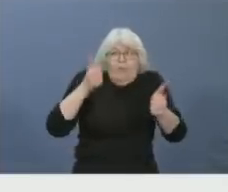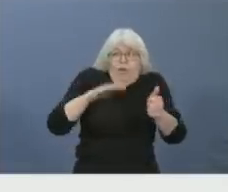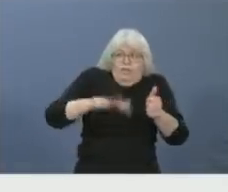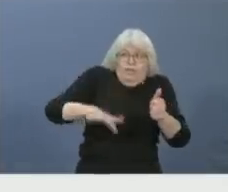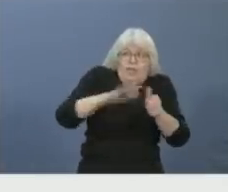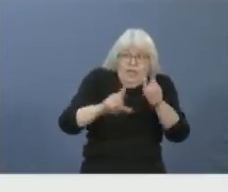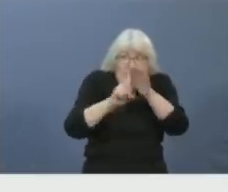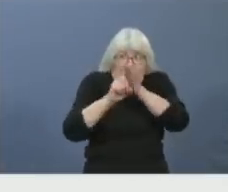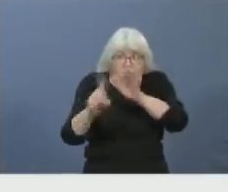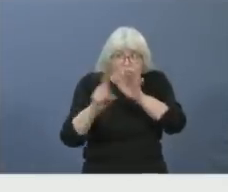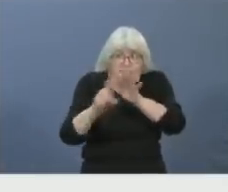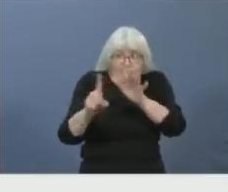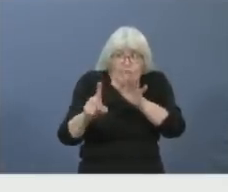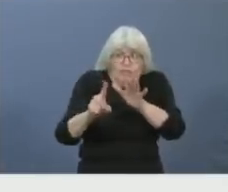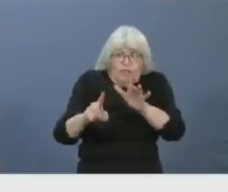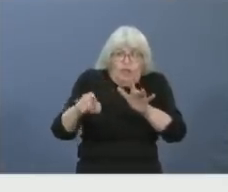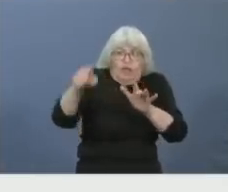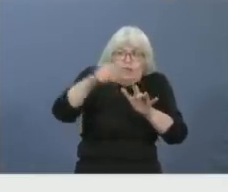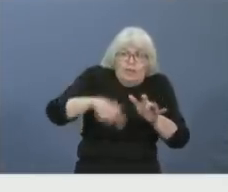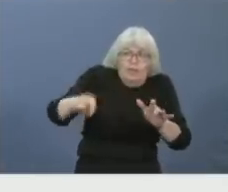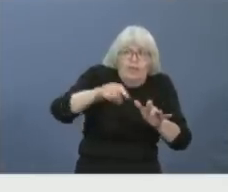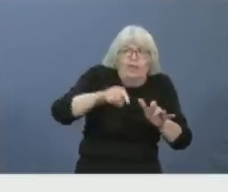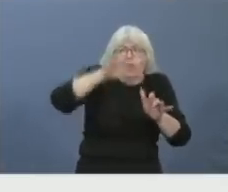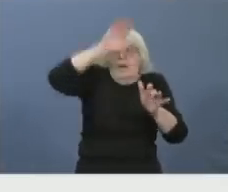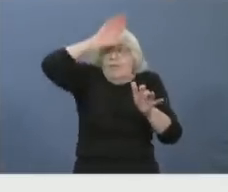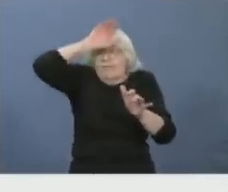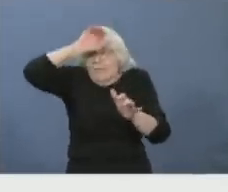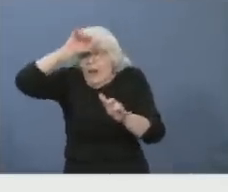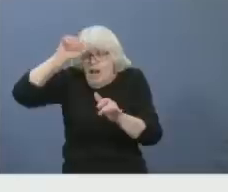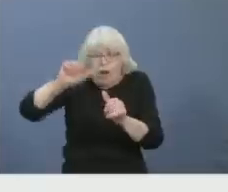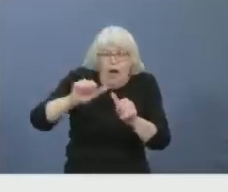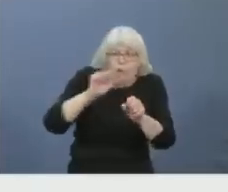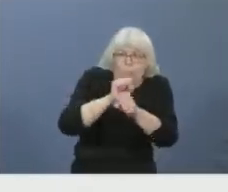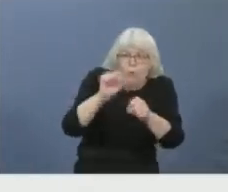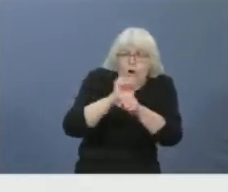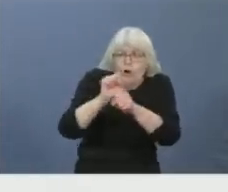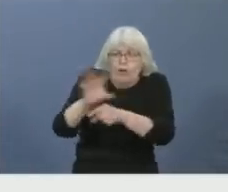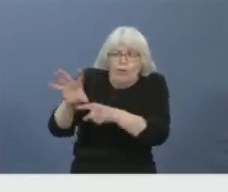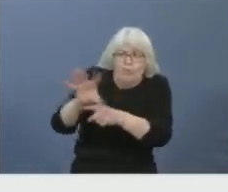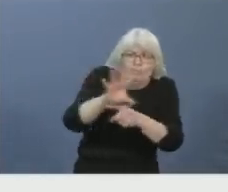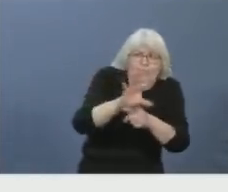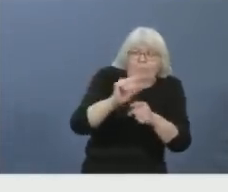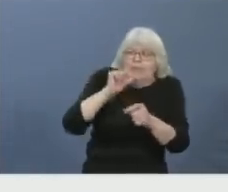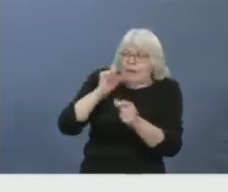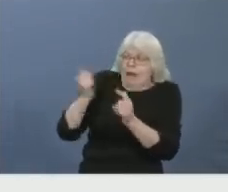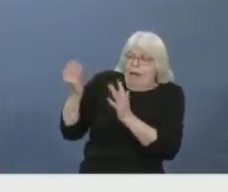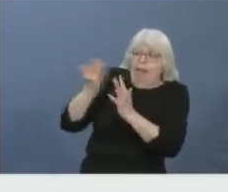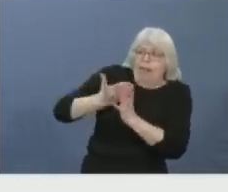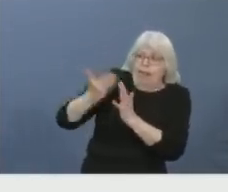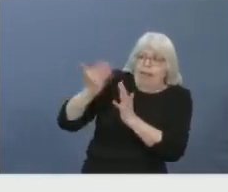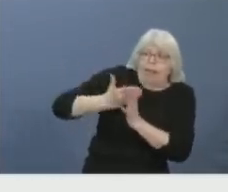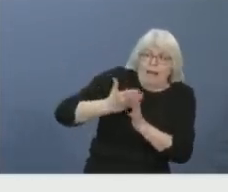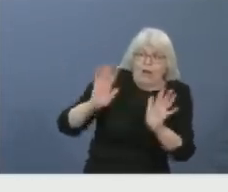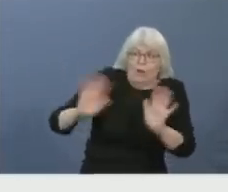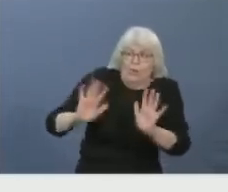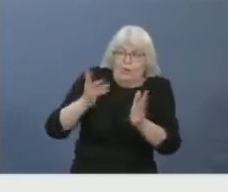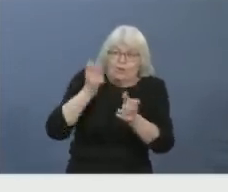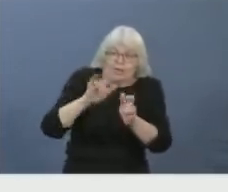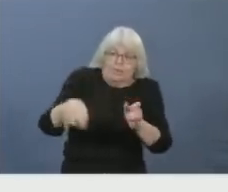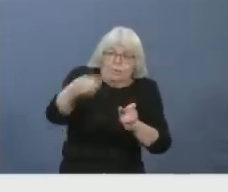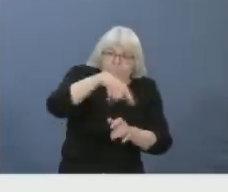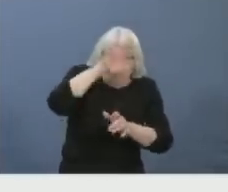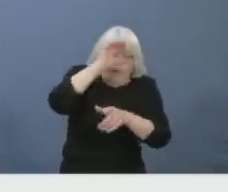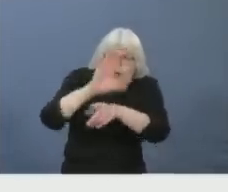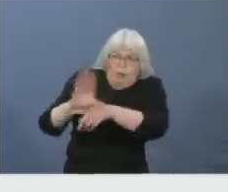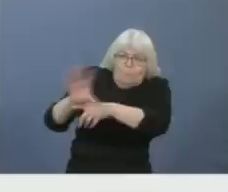their work safely. Please follow directions from the emergency management offices in each area. And we also ask for the public's patience